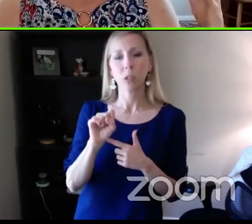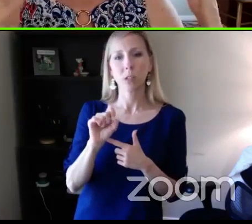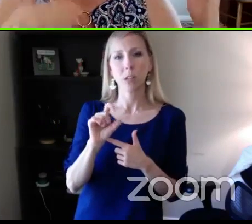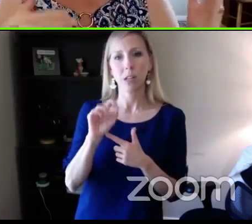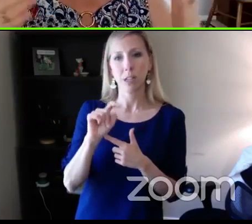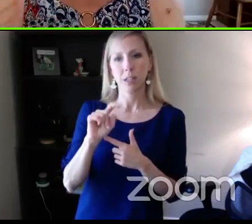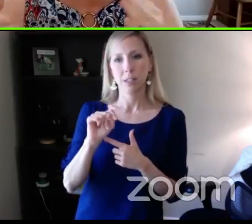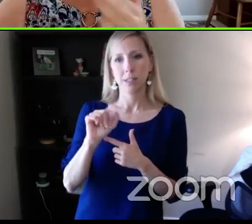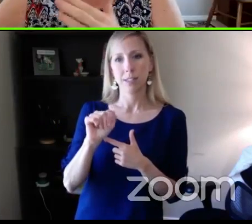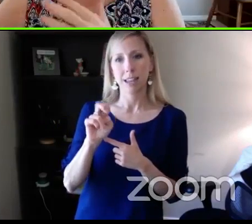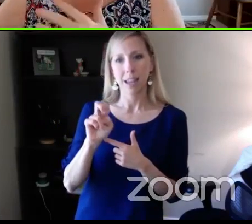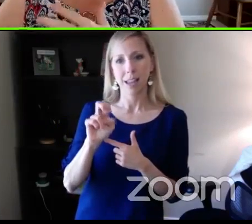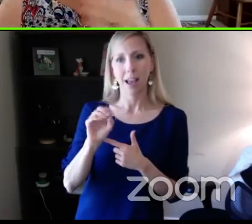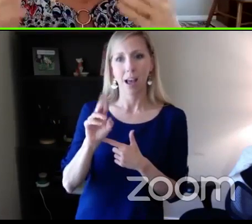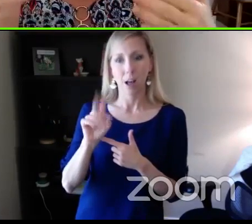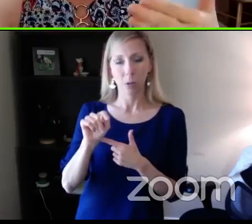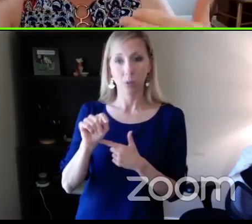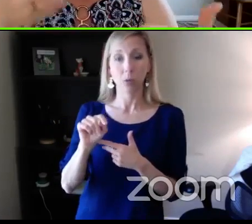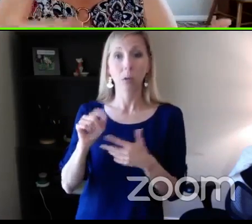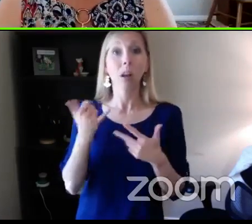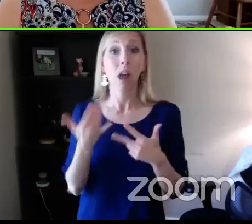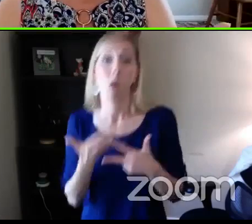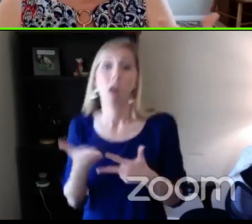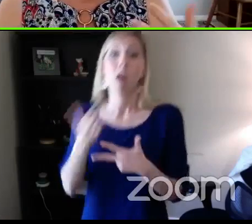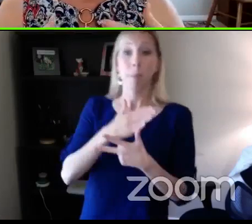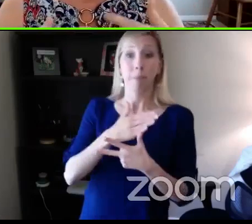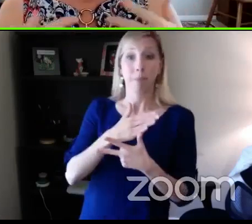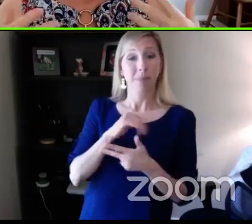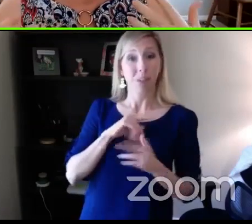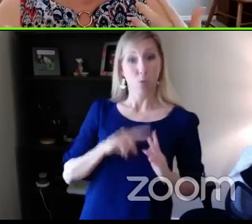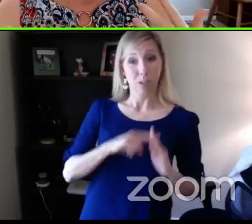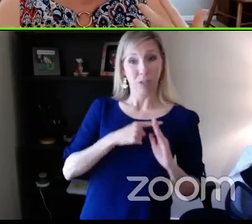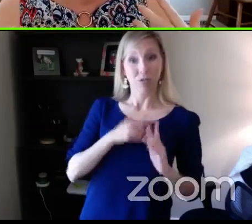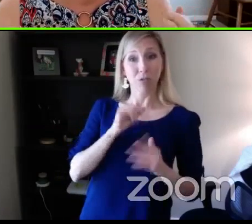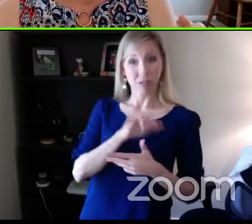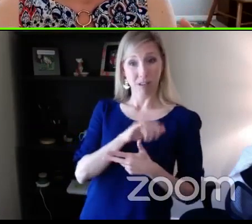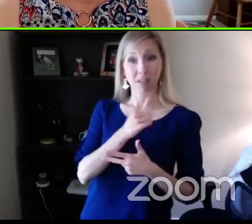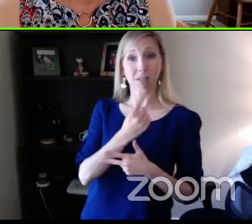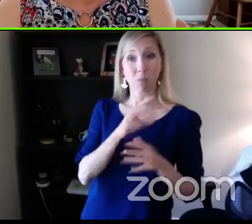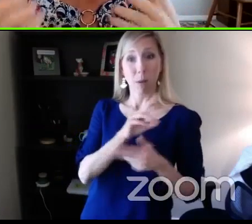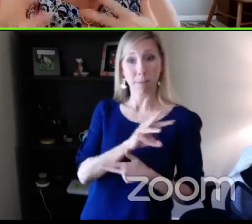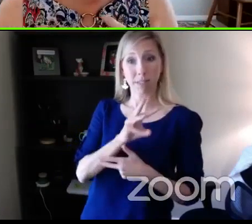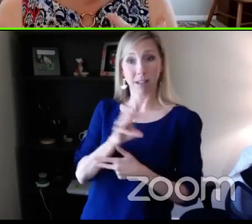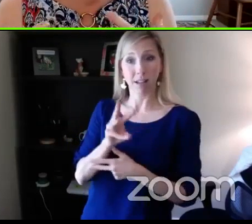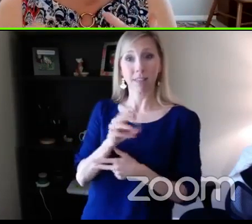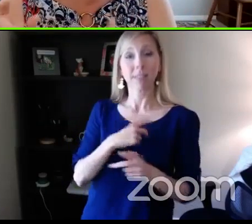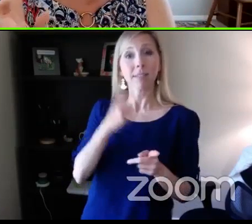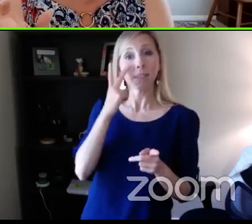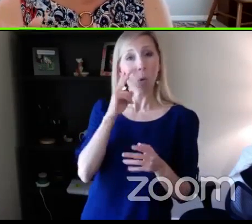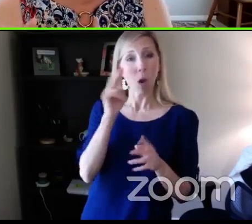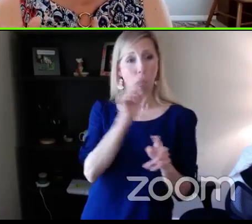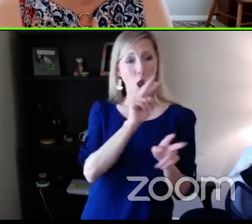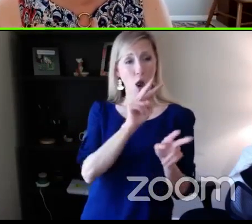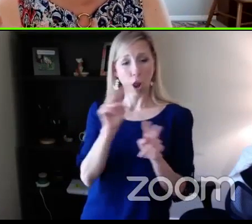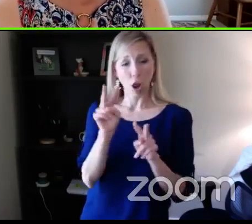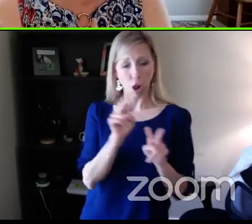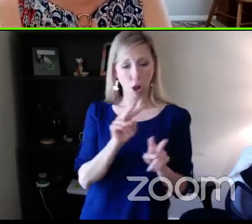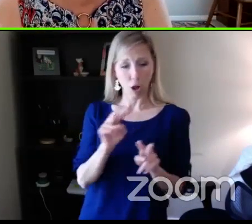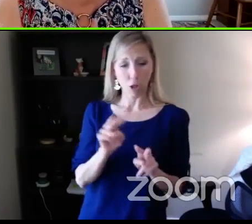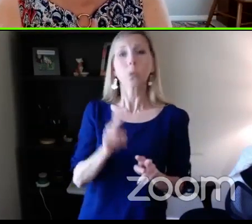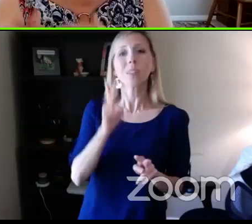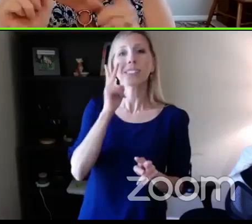website, our Success for Kids with Hearing Loss website, as you go through and you read the various pages, there are